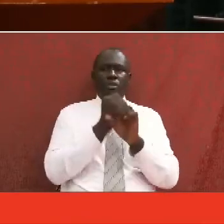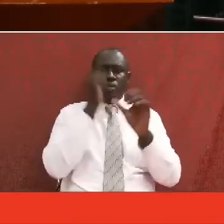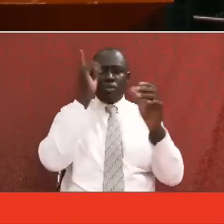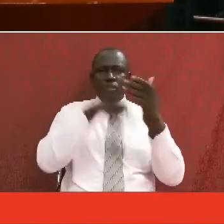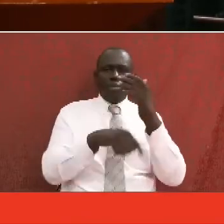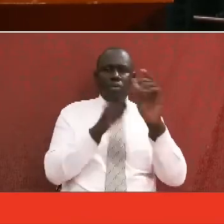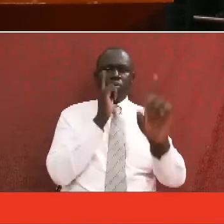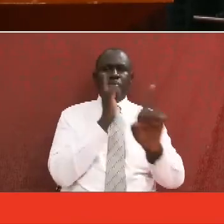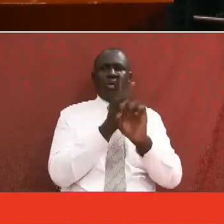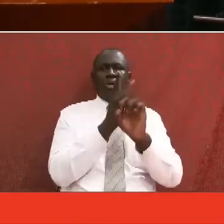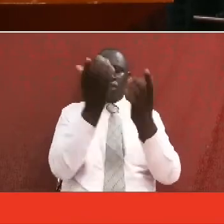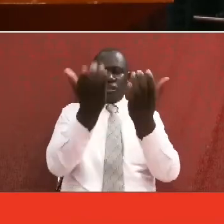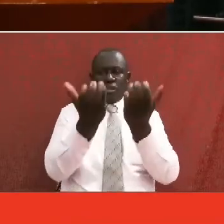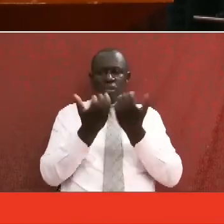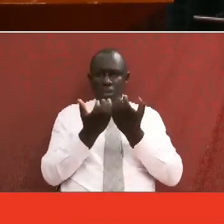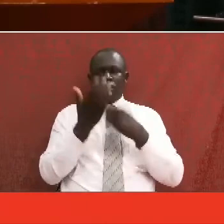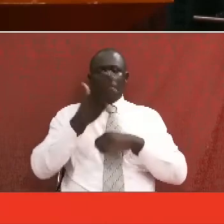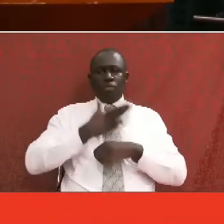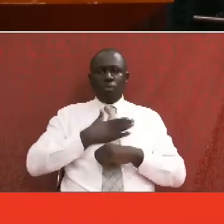of my